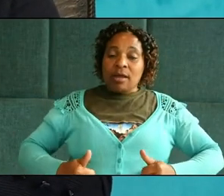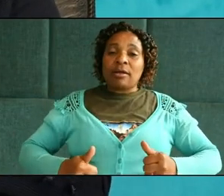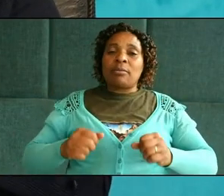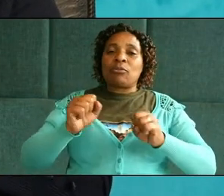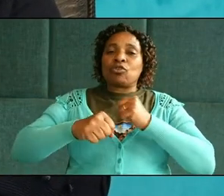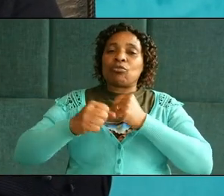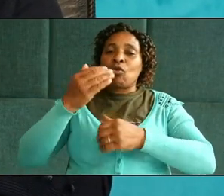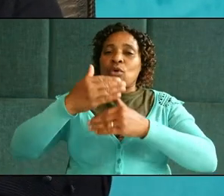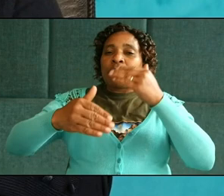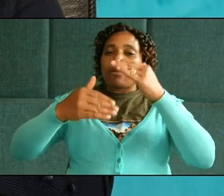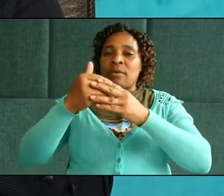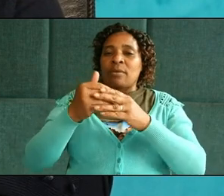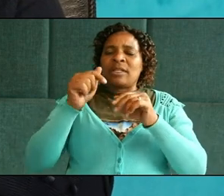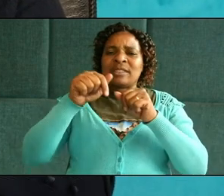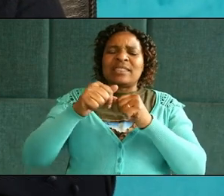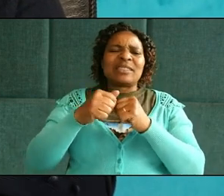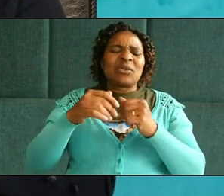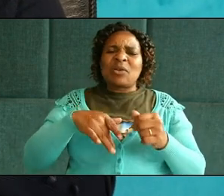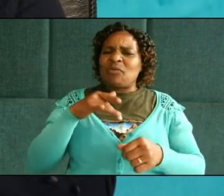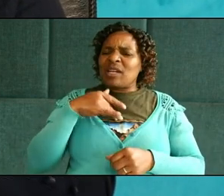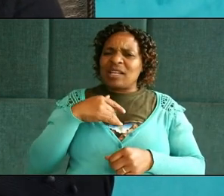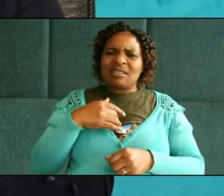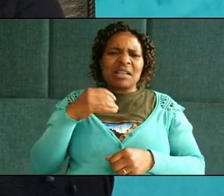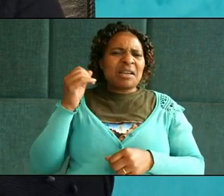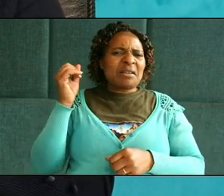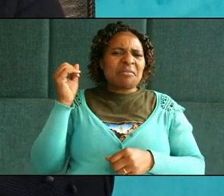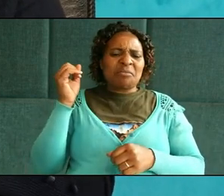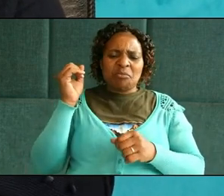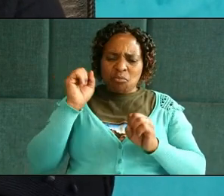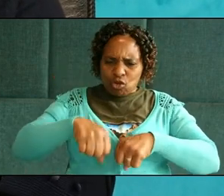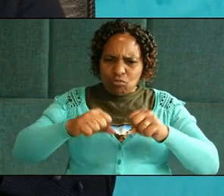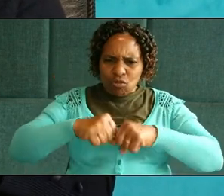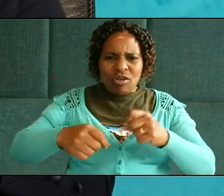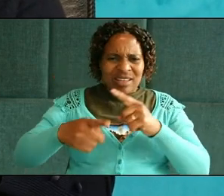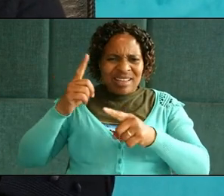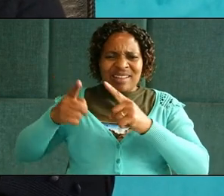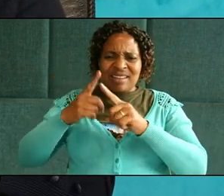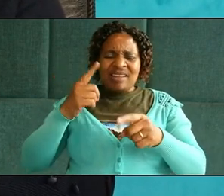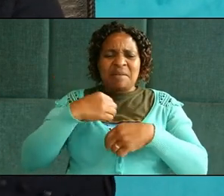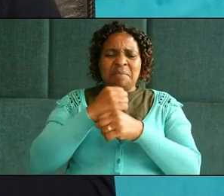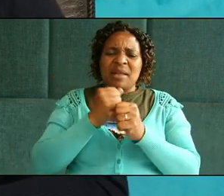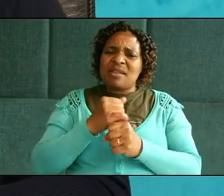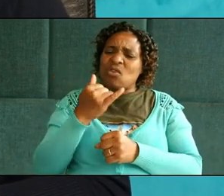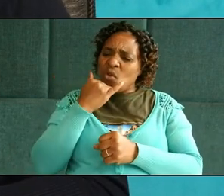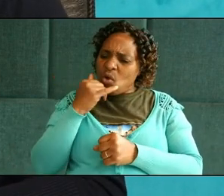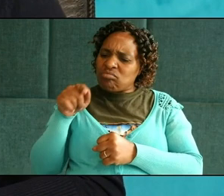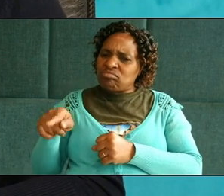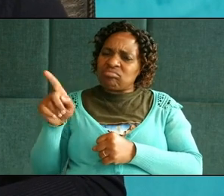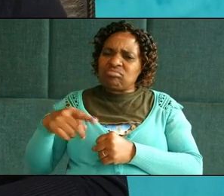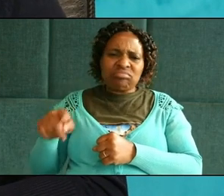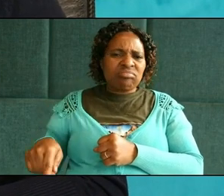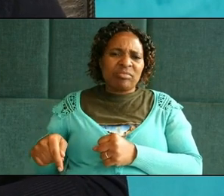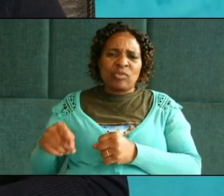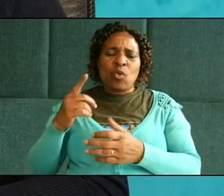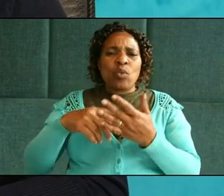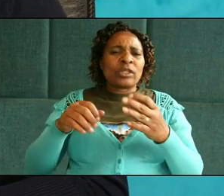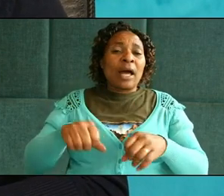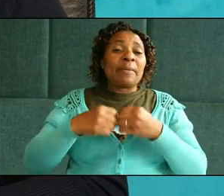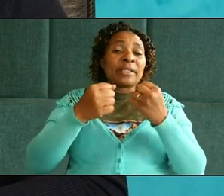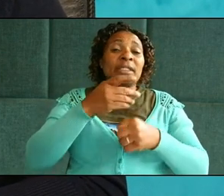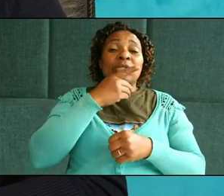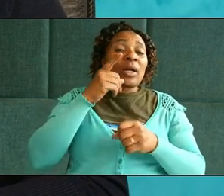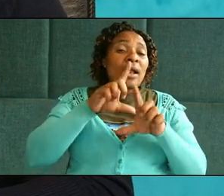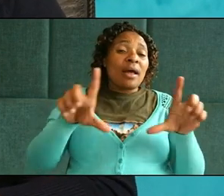this was provoking them, and they were feeling like, you know, we should kill them. They've already made a mistake. Don't they know what happened in the